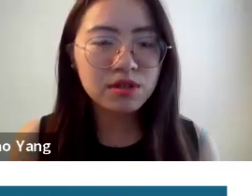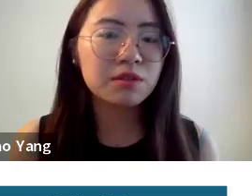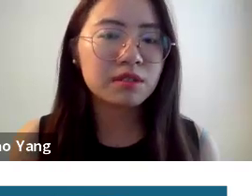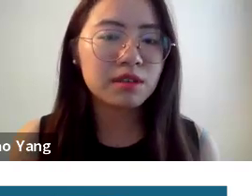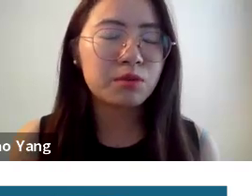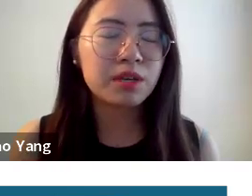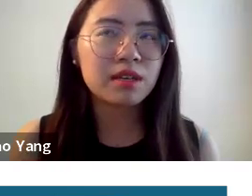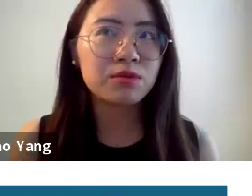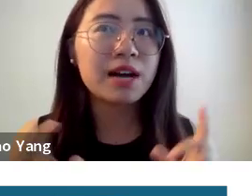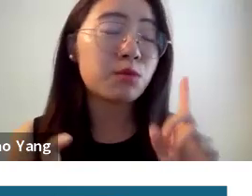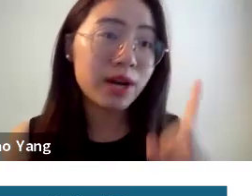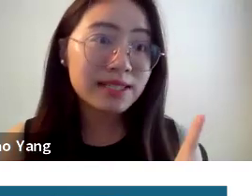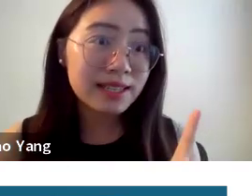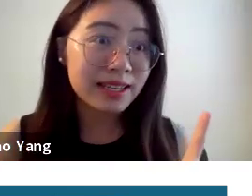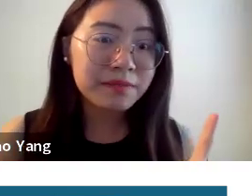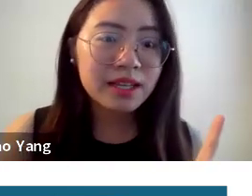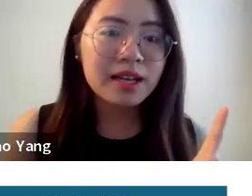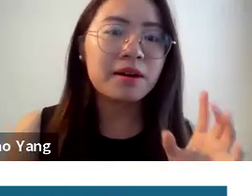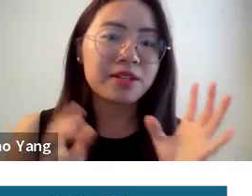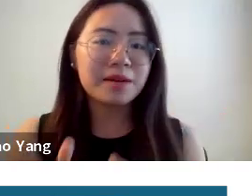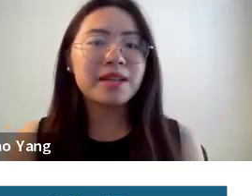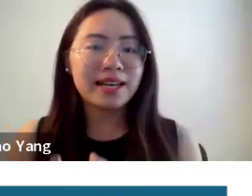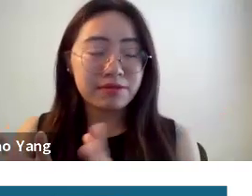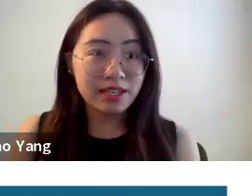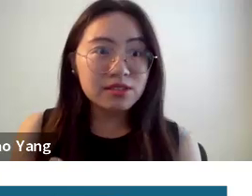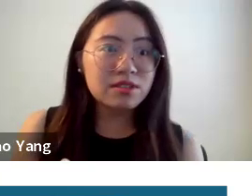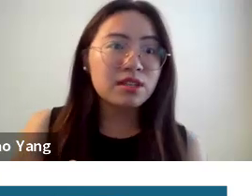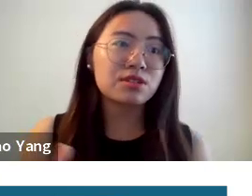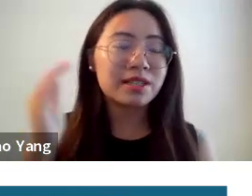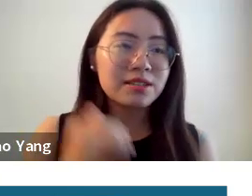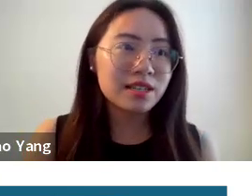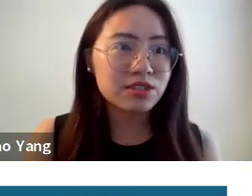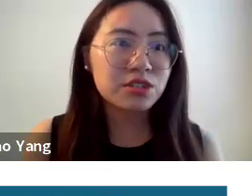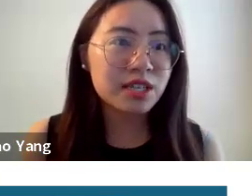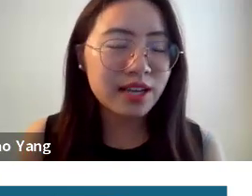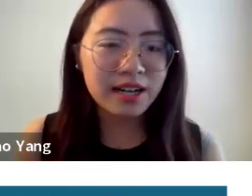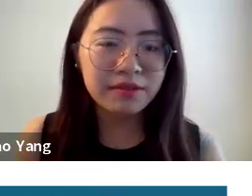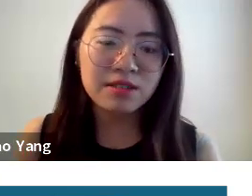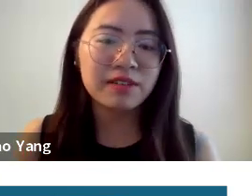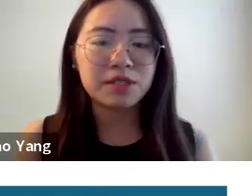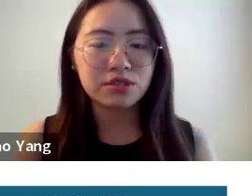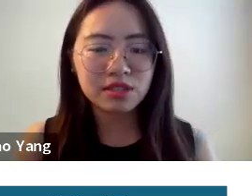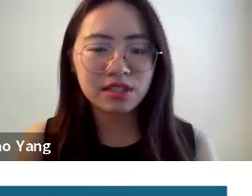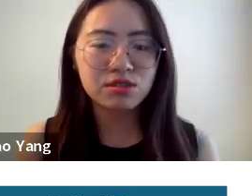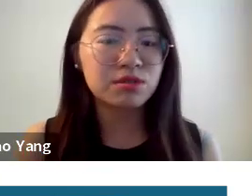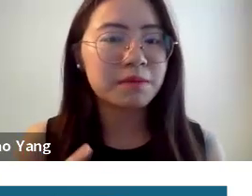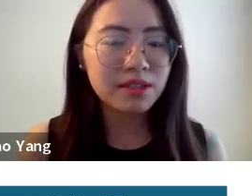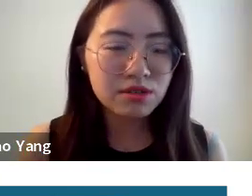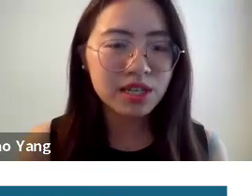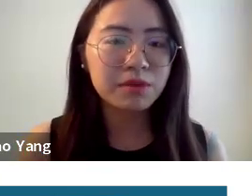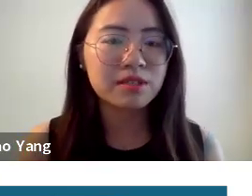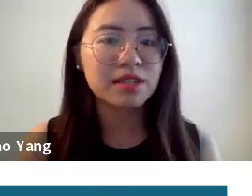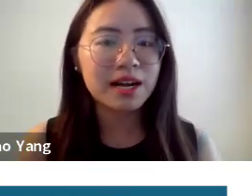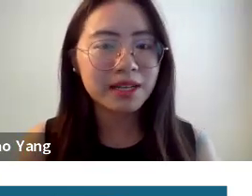the mentoring. We have a 1 day alumni events. Through this day, students have a lot of opportunities to